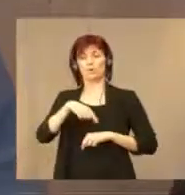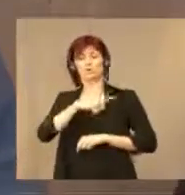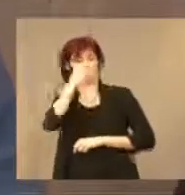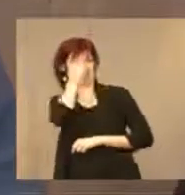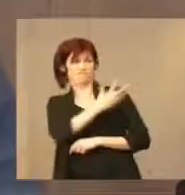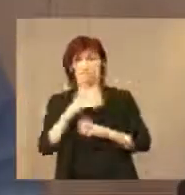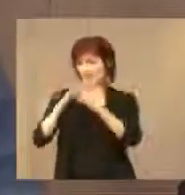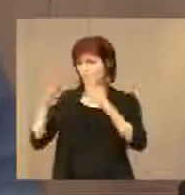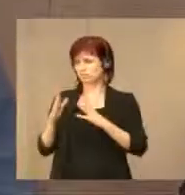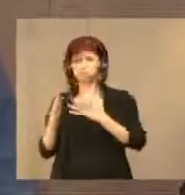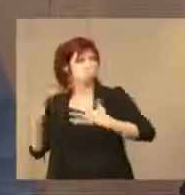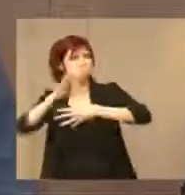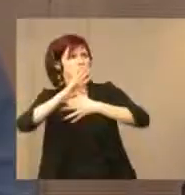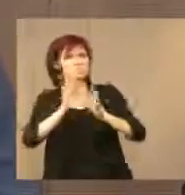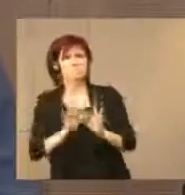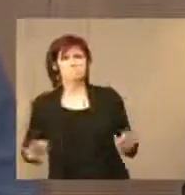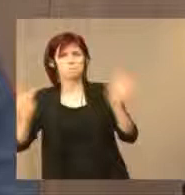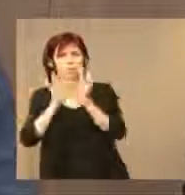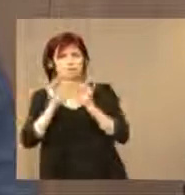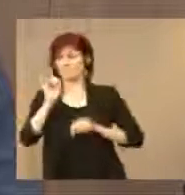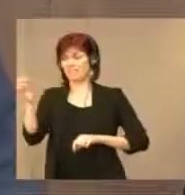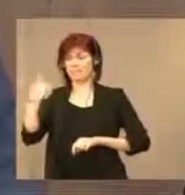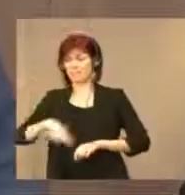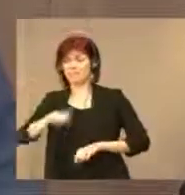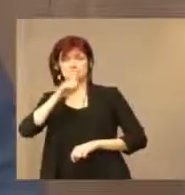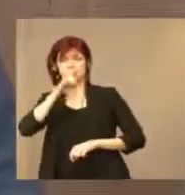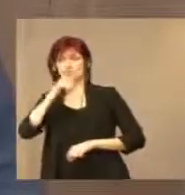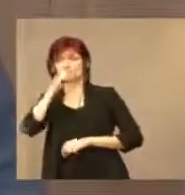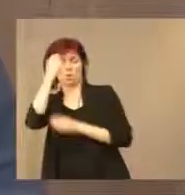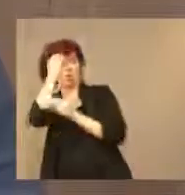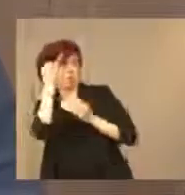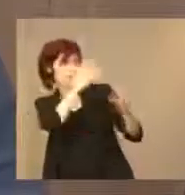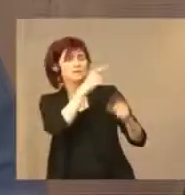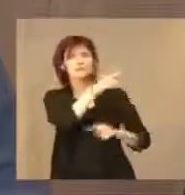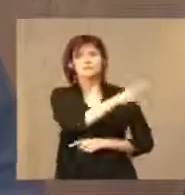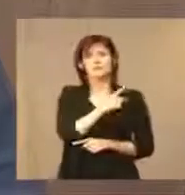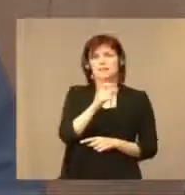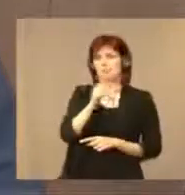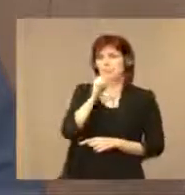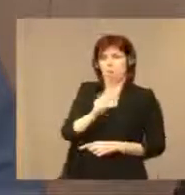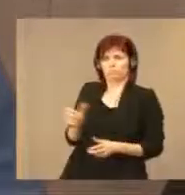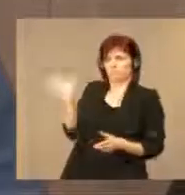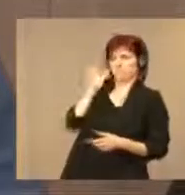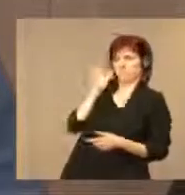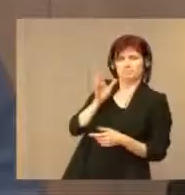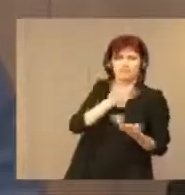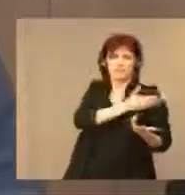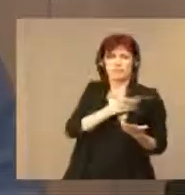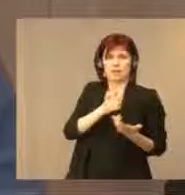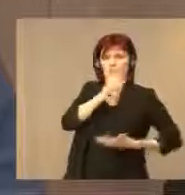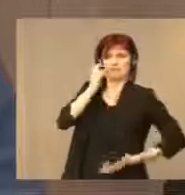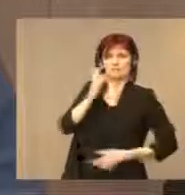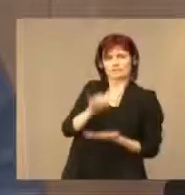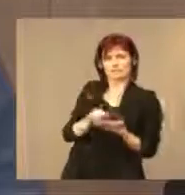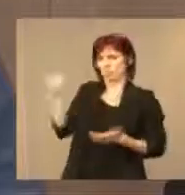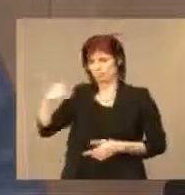So we need to work together to make sure that the design of homes in our communities are going to meet